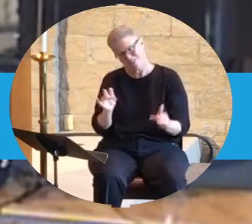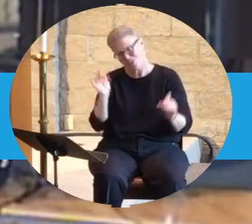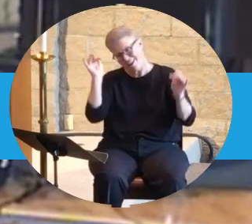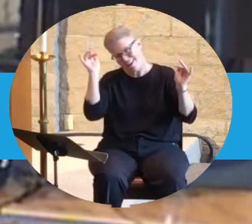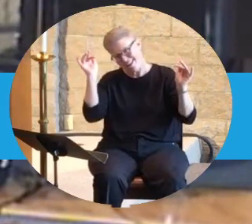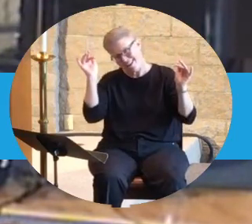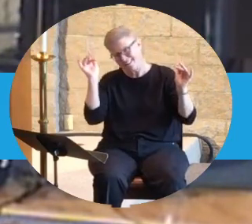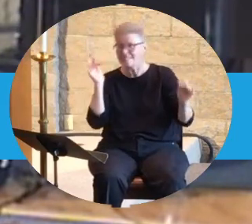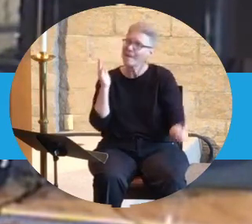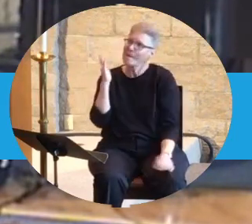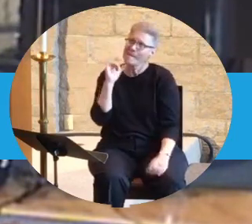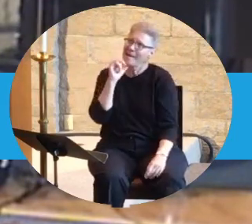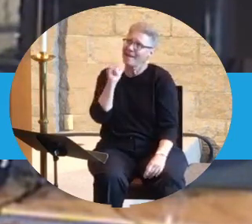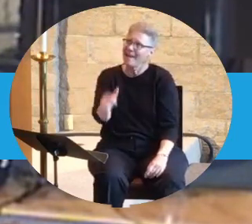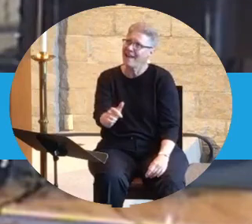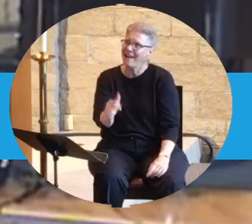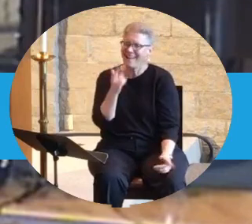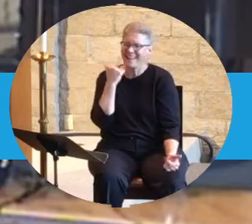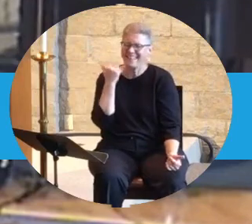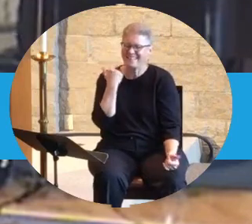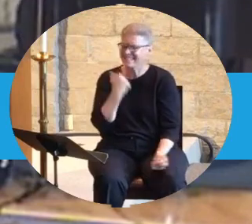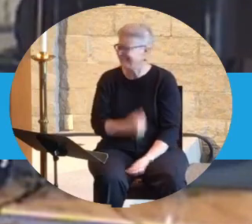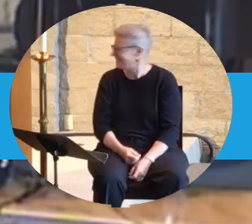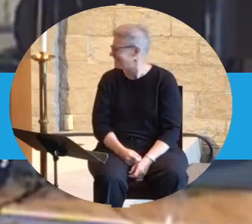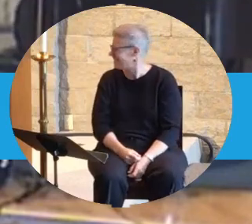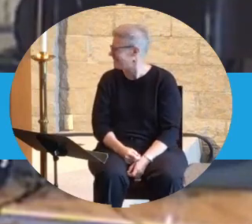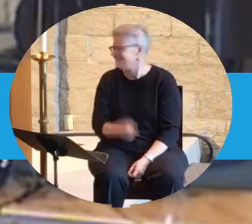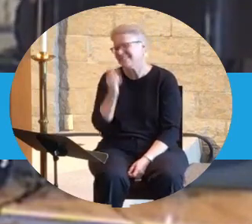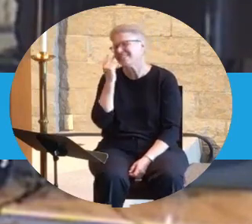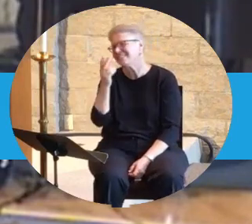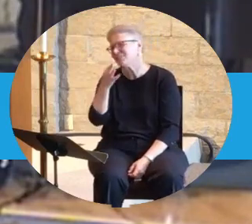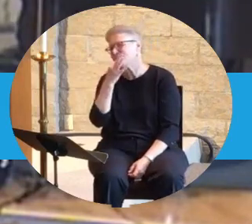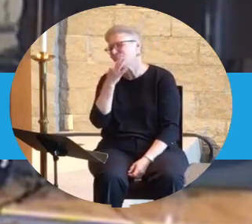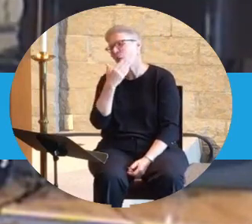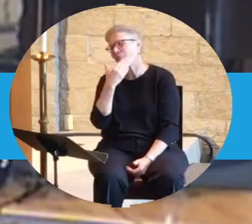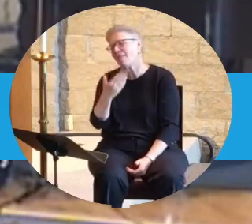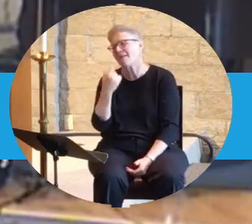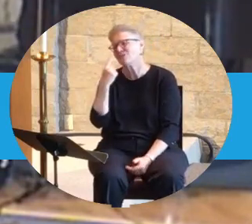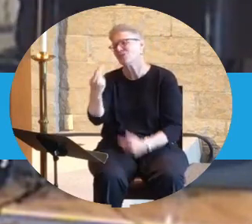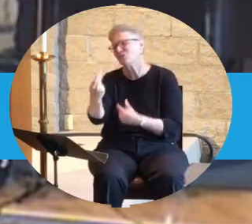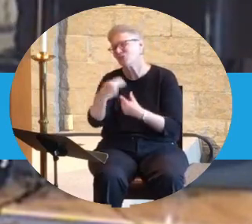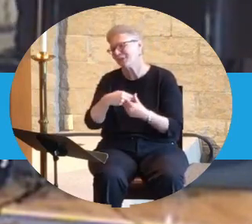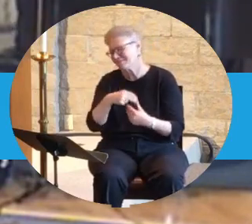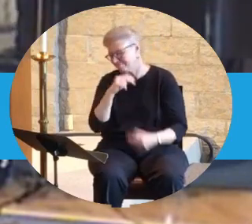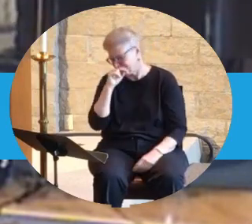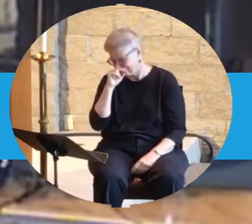Thanks for joining us today.